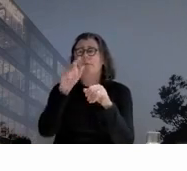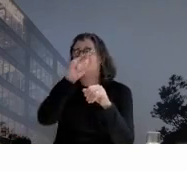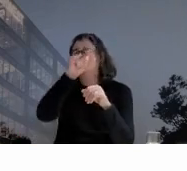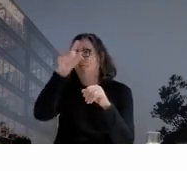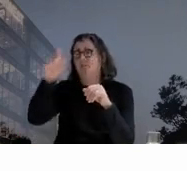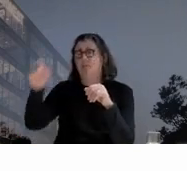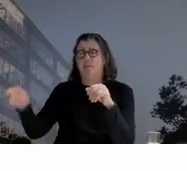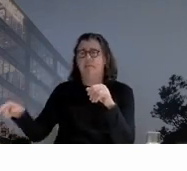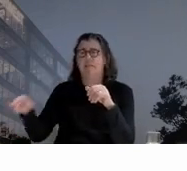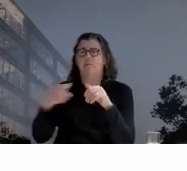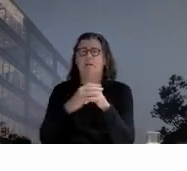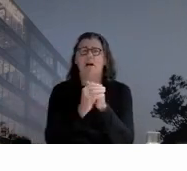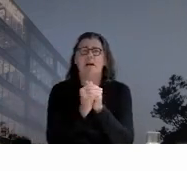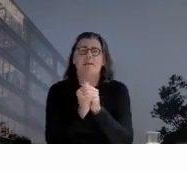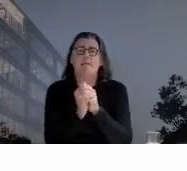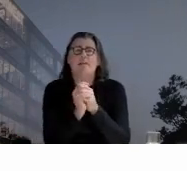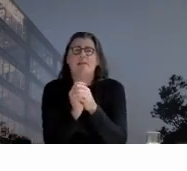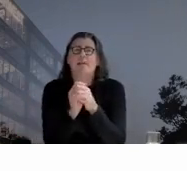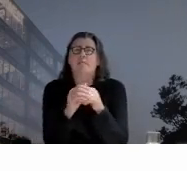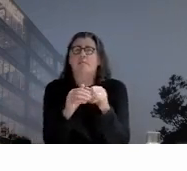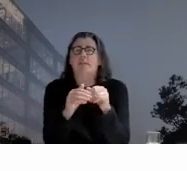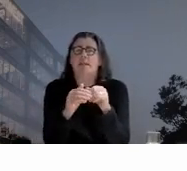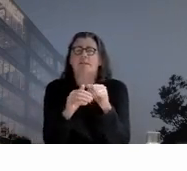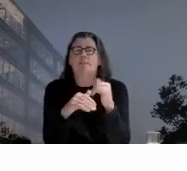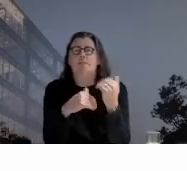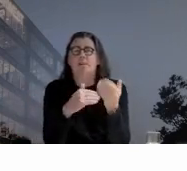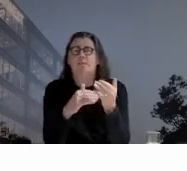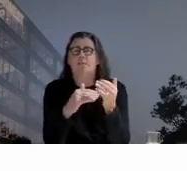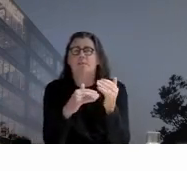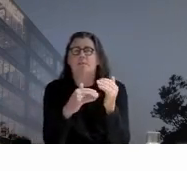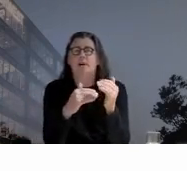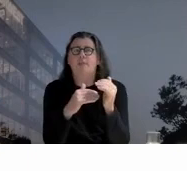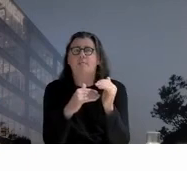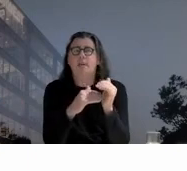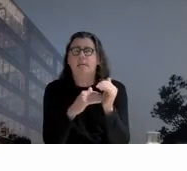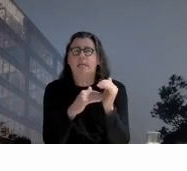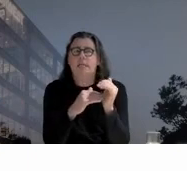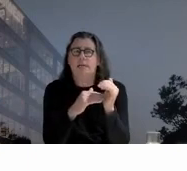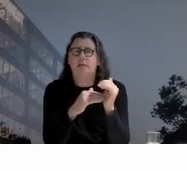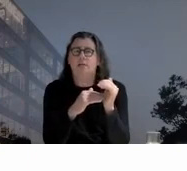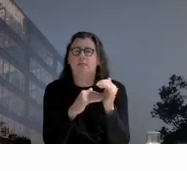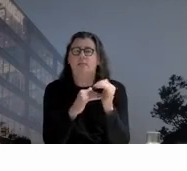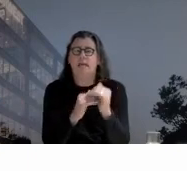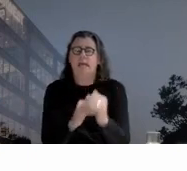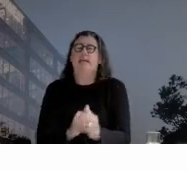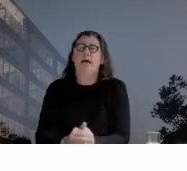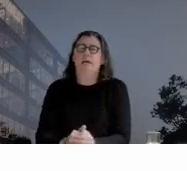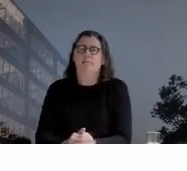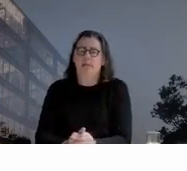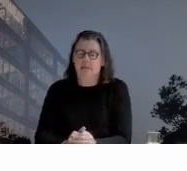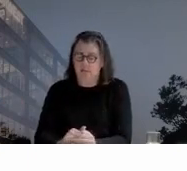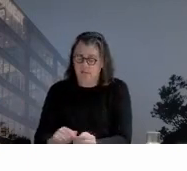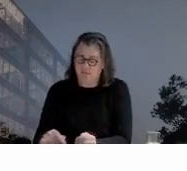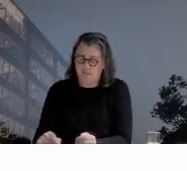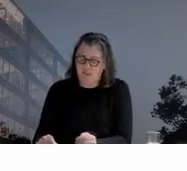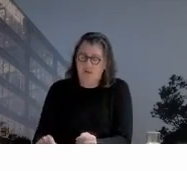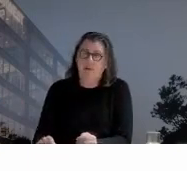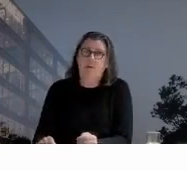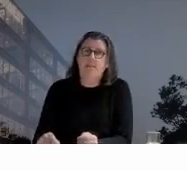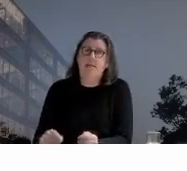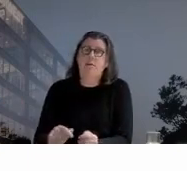we followed those as just a continual line, that would take us from 30.5 million kilos to 8.5 million